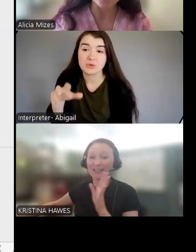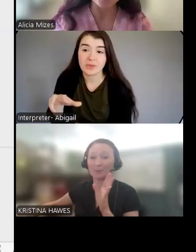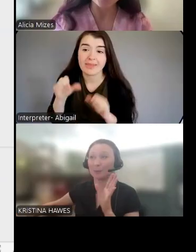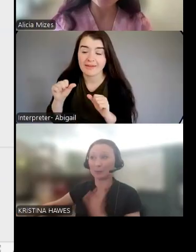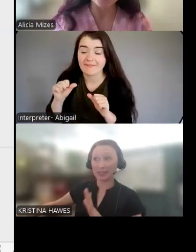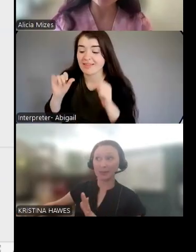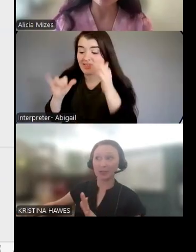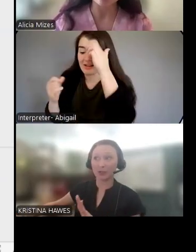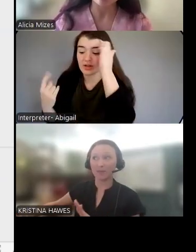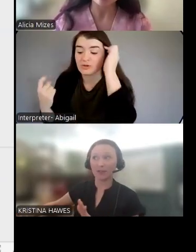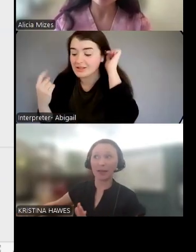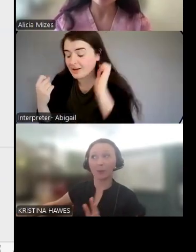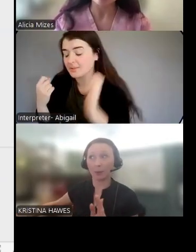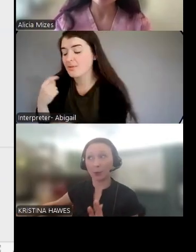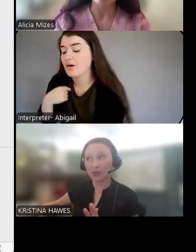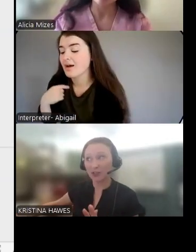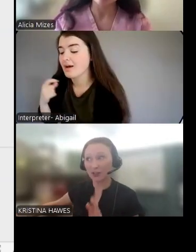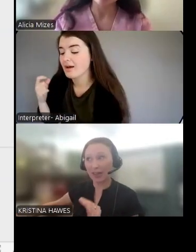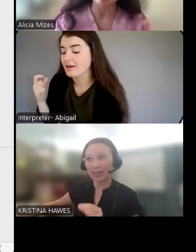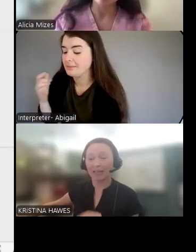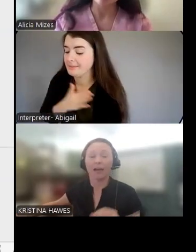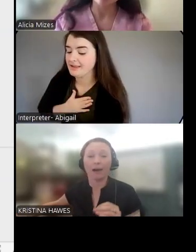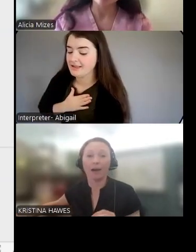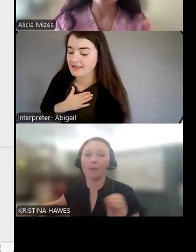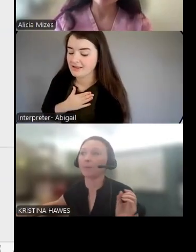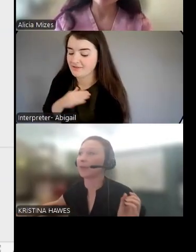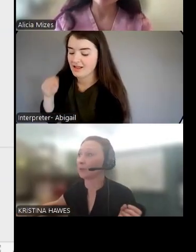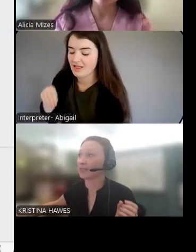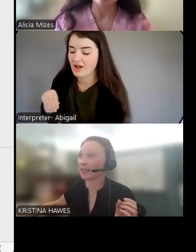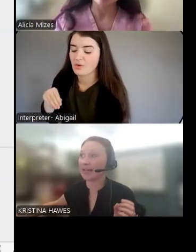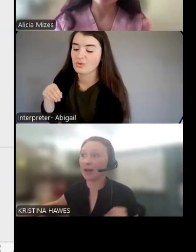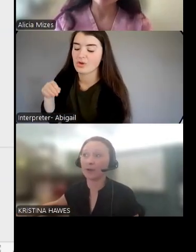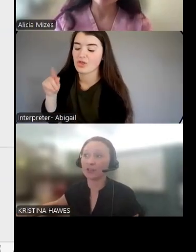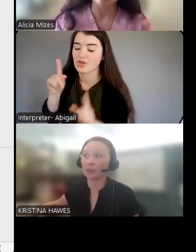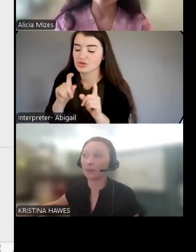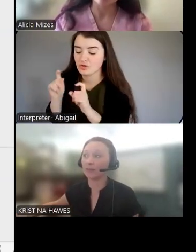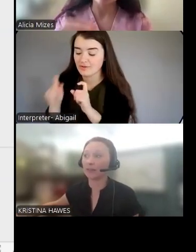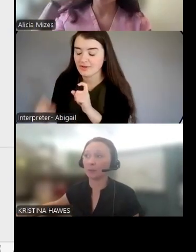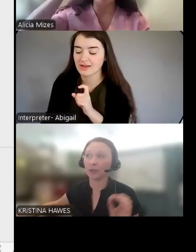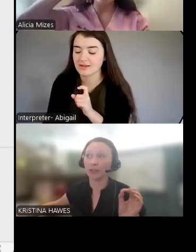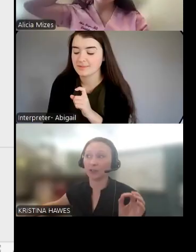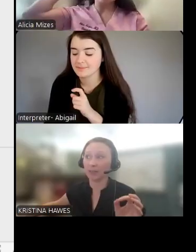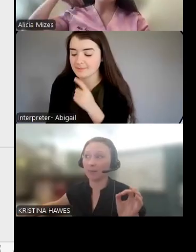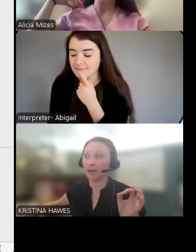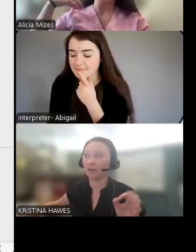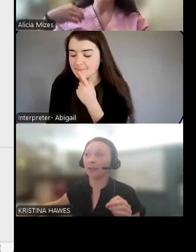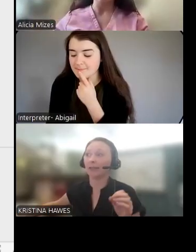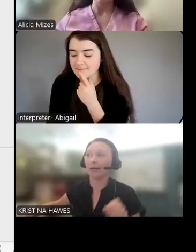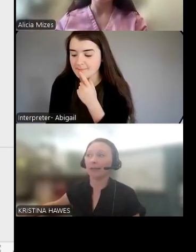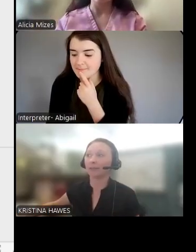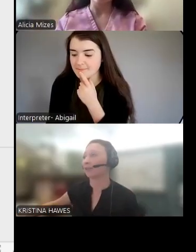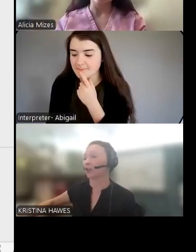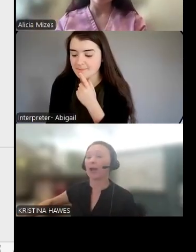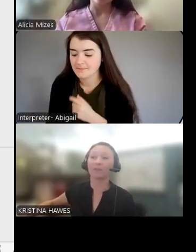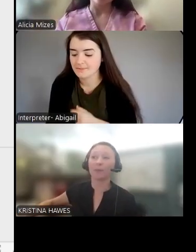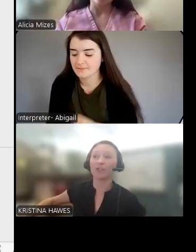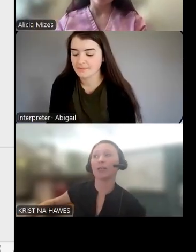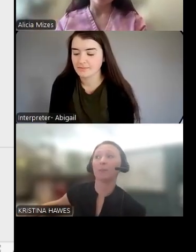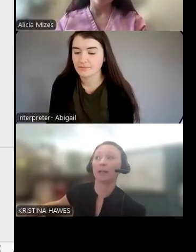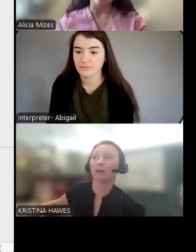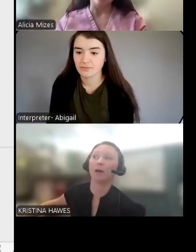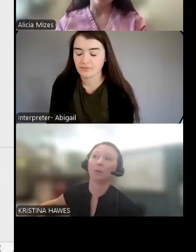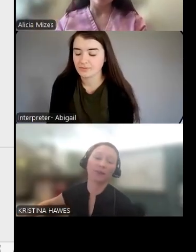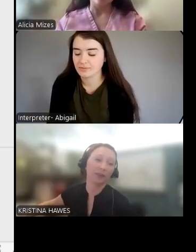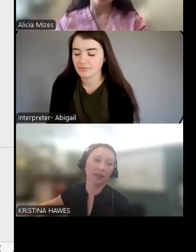yeah. understandable. Please make sure to fill out the post survey. It was sent out. It should be available in your email, your